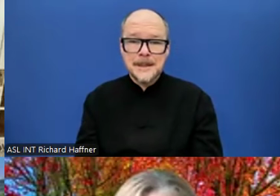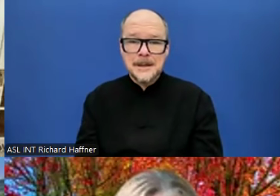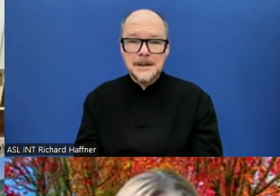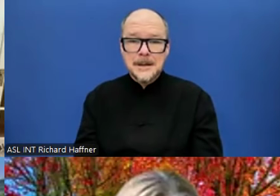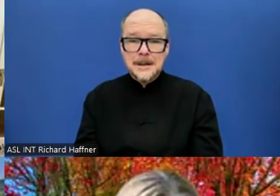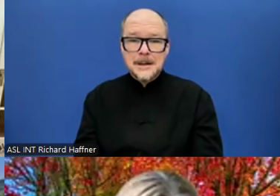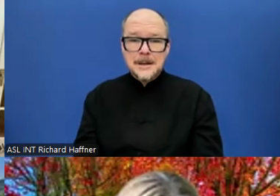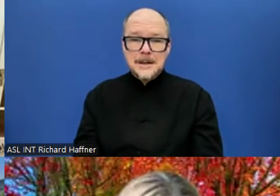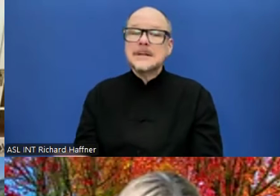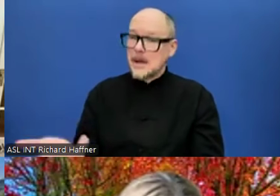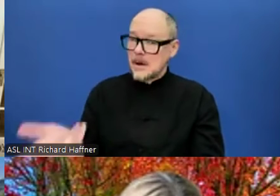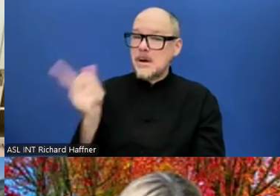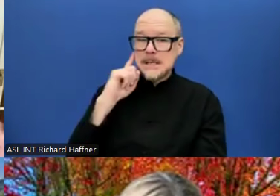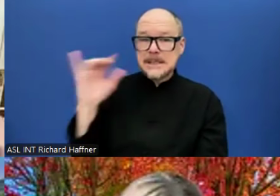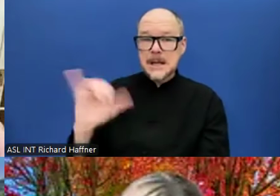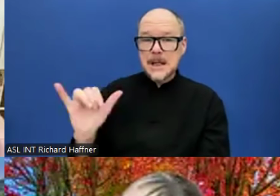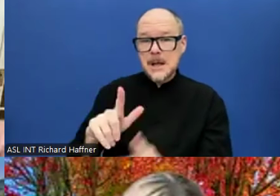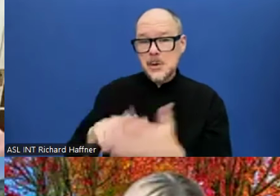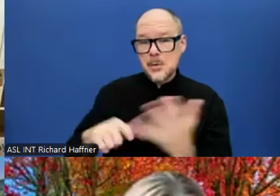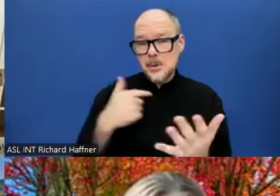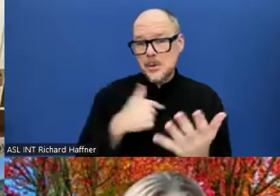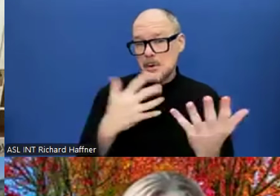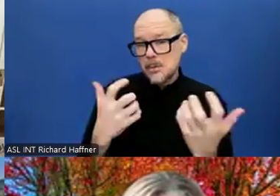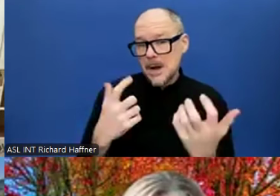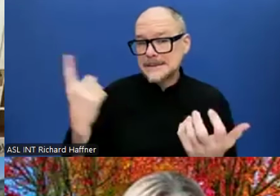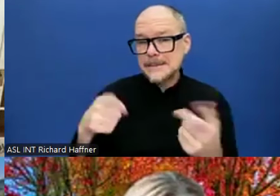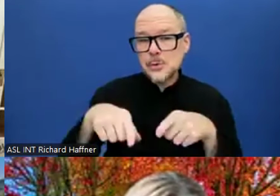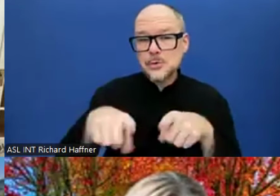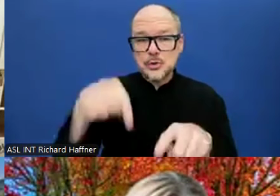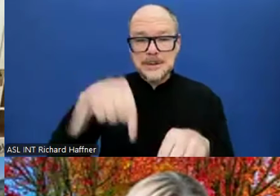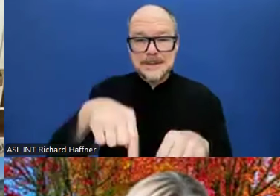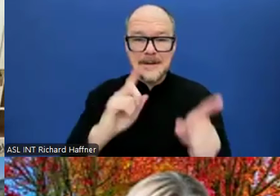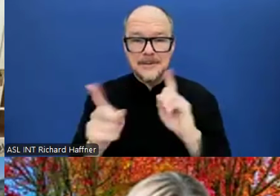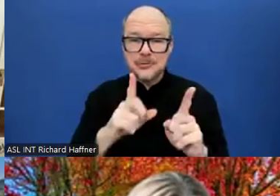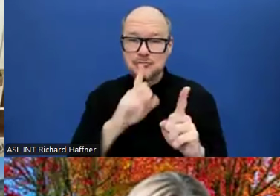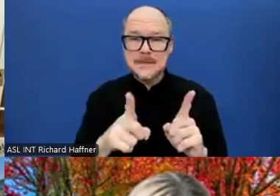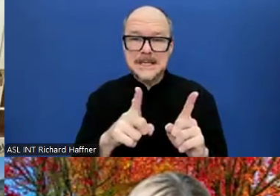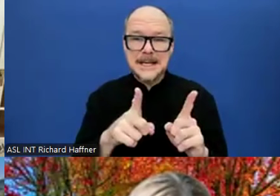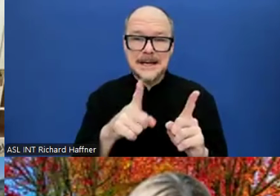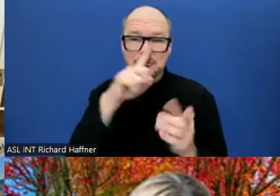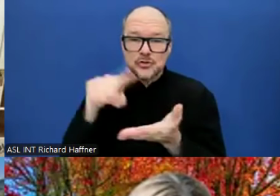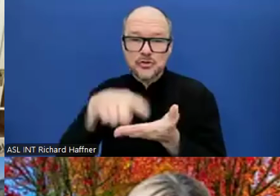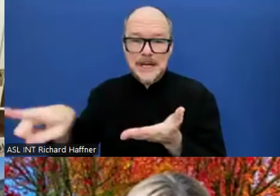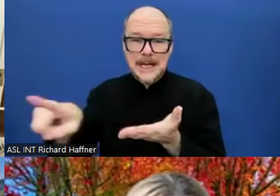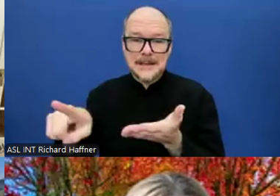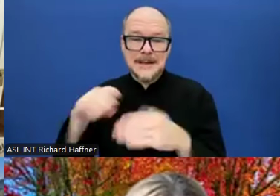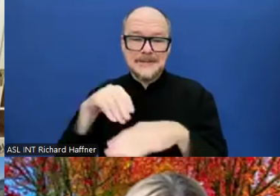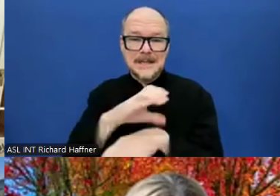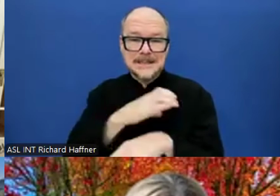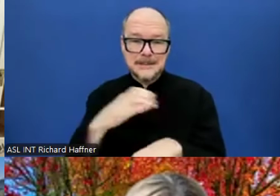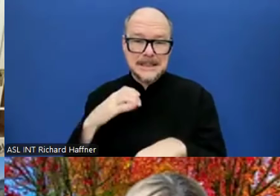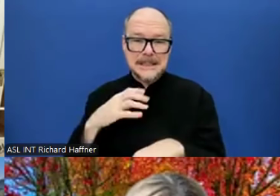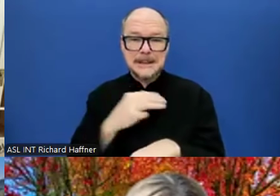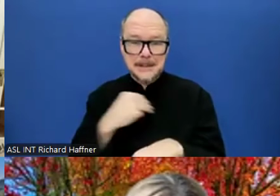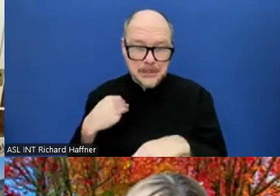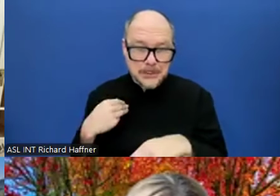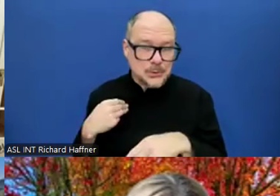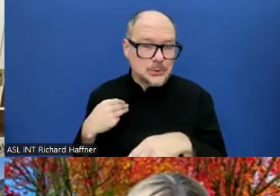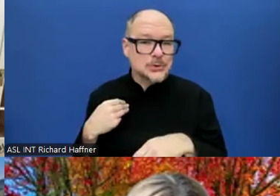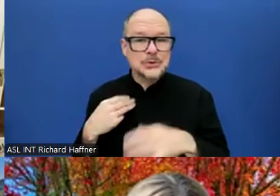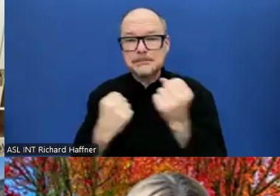So it sounds like what we want to do at some point in this conversation is really check the advisory committee members'